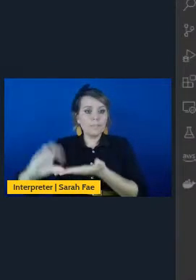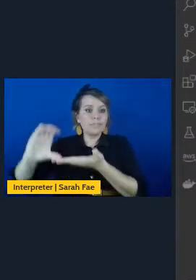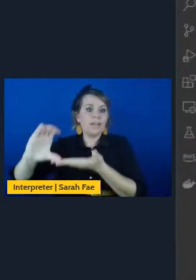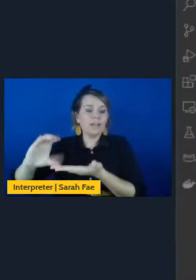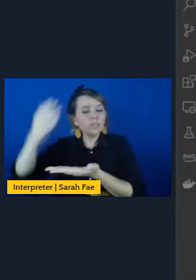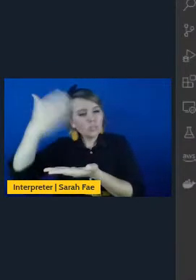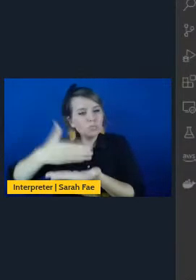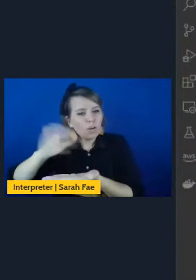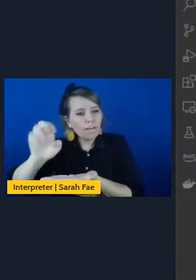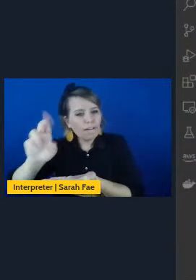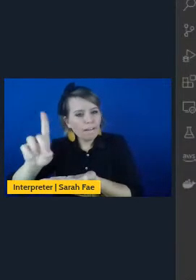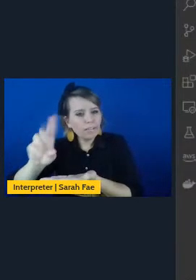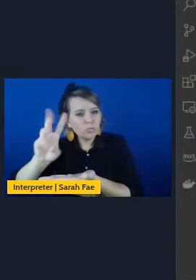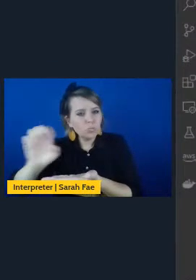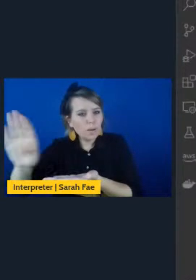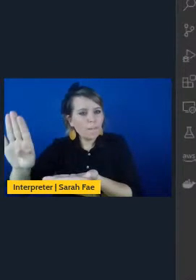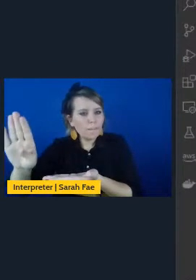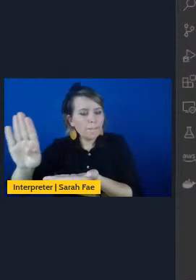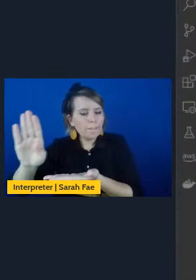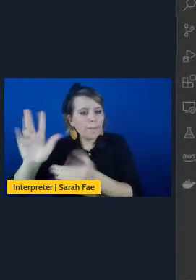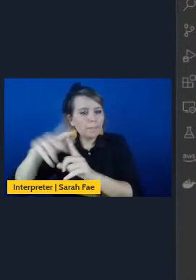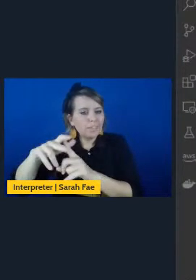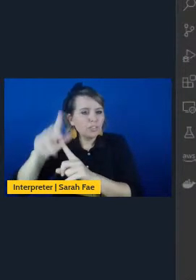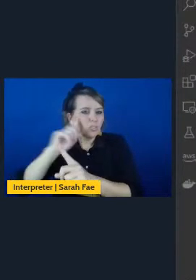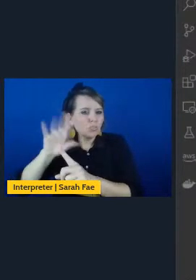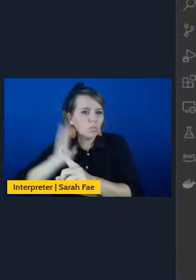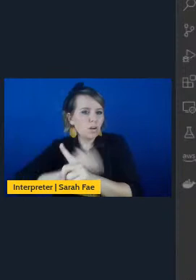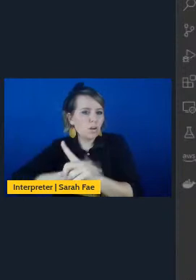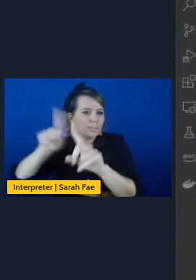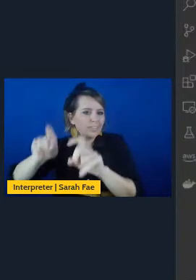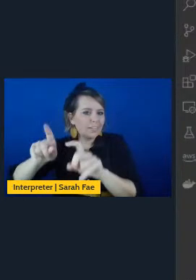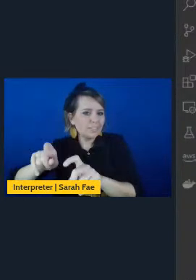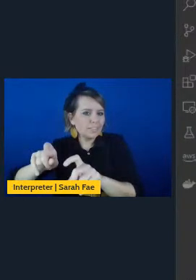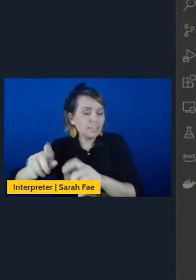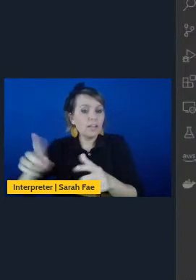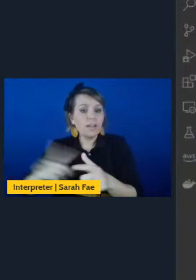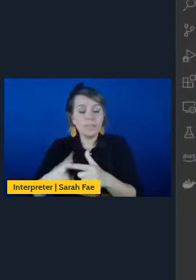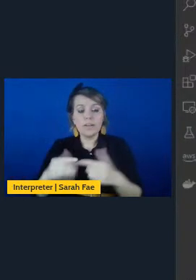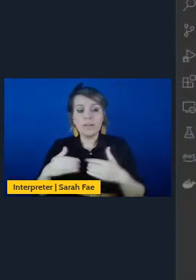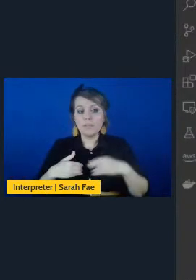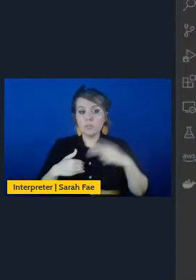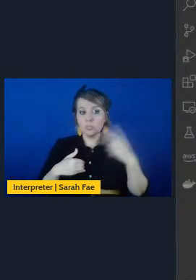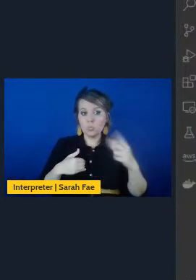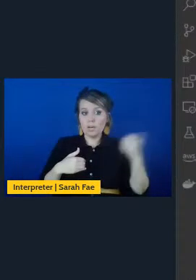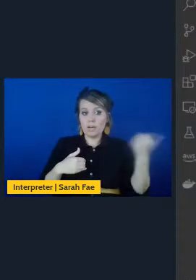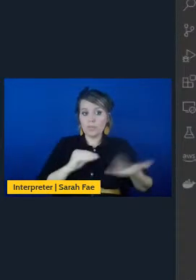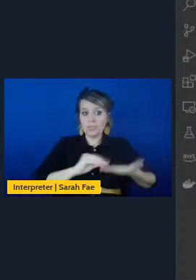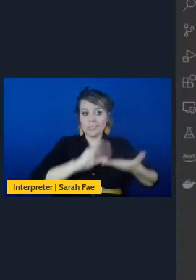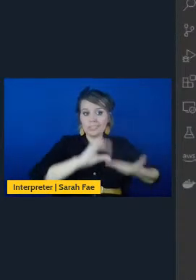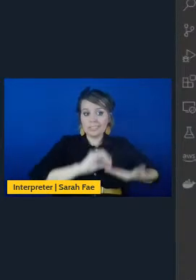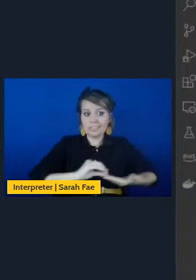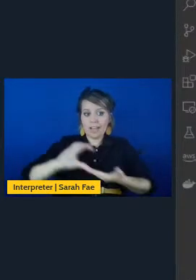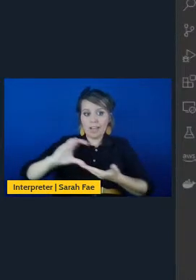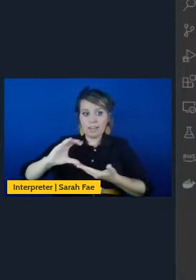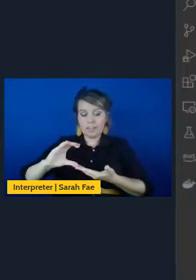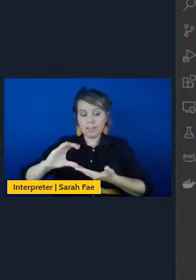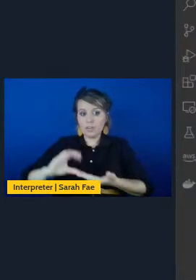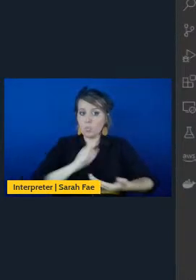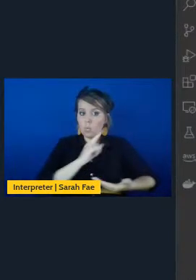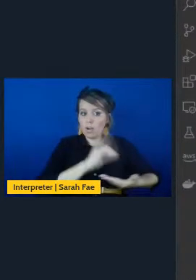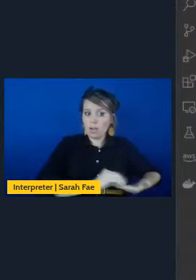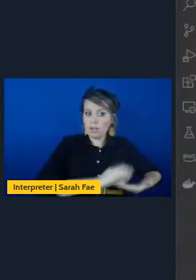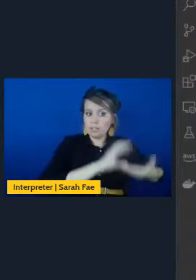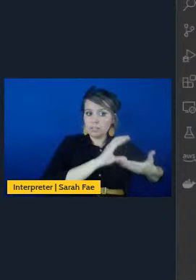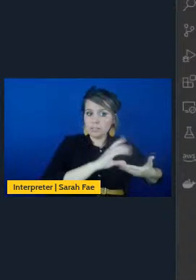web application where we will be doing our testing. And then we have the two other stack, one stack, which is for